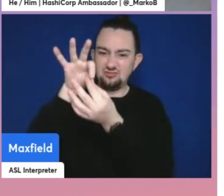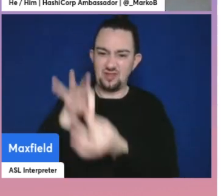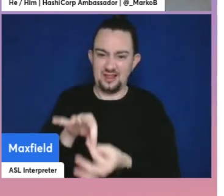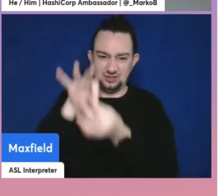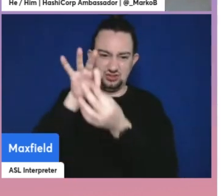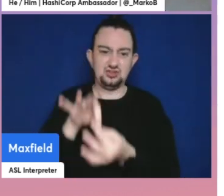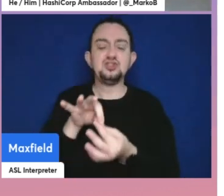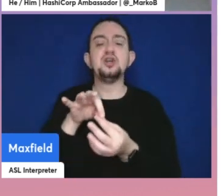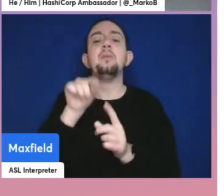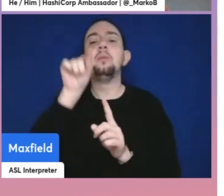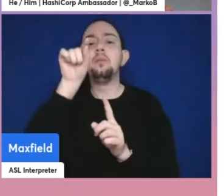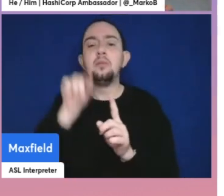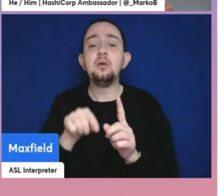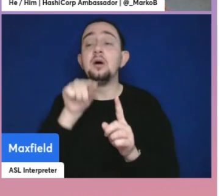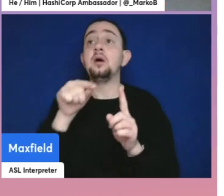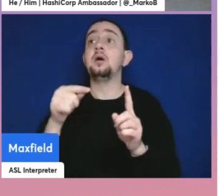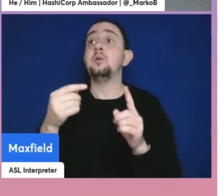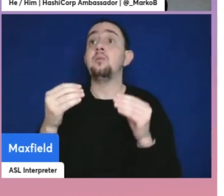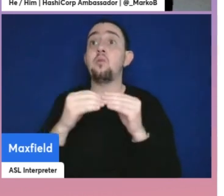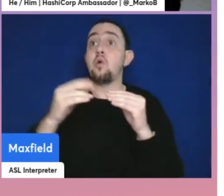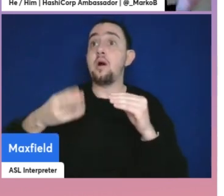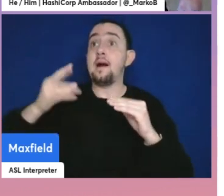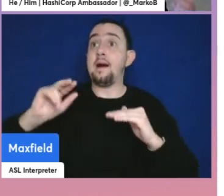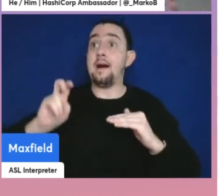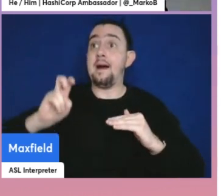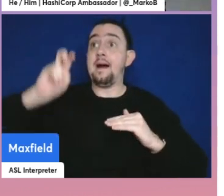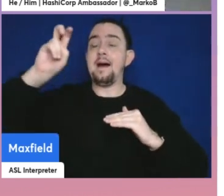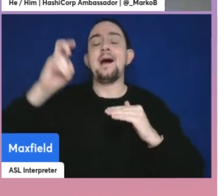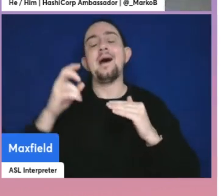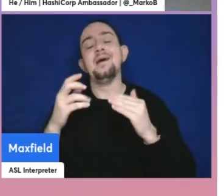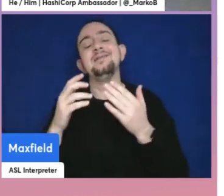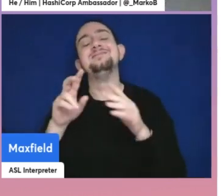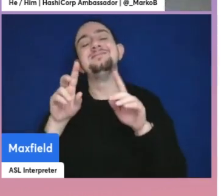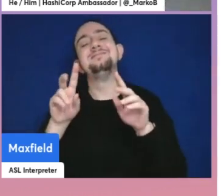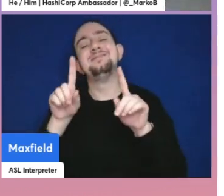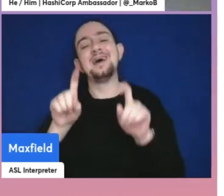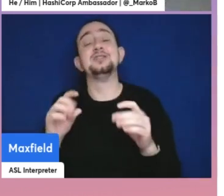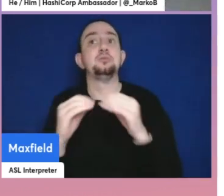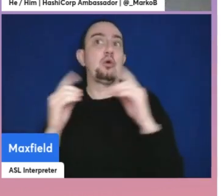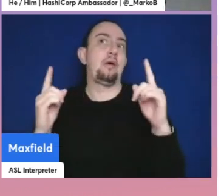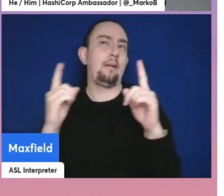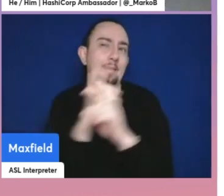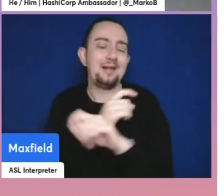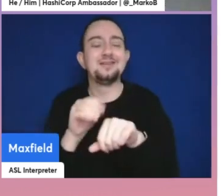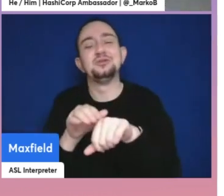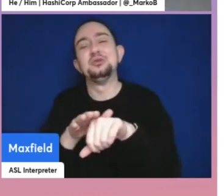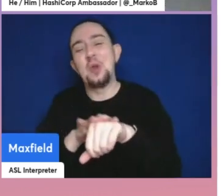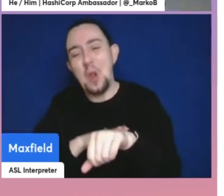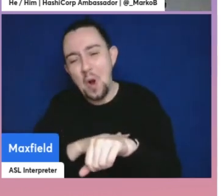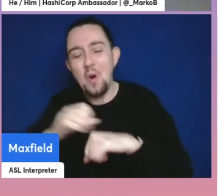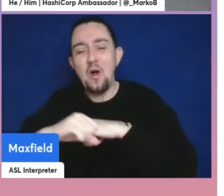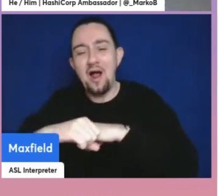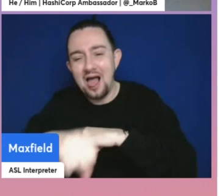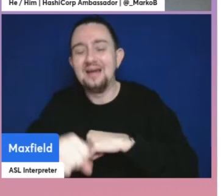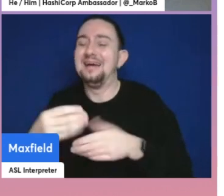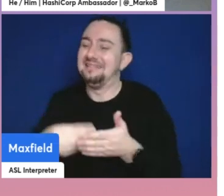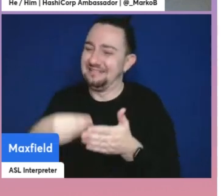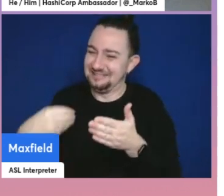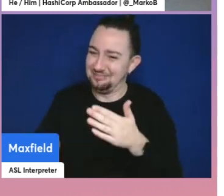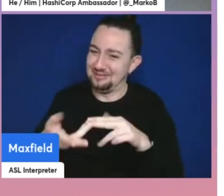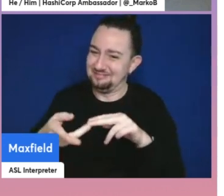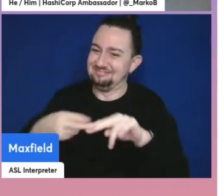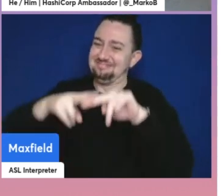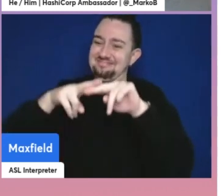the higher you go up the pyramid, the tests become slower, more complex, and more expensive, as well as kind of